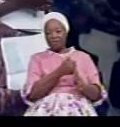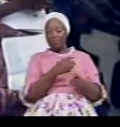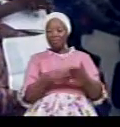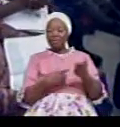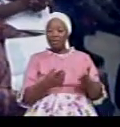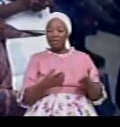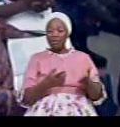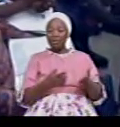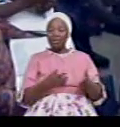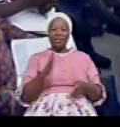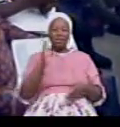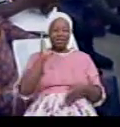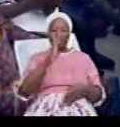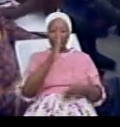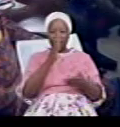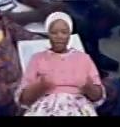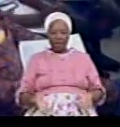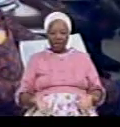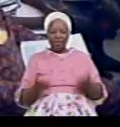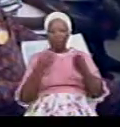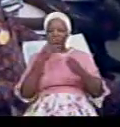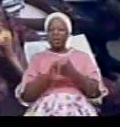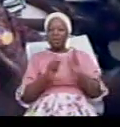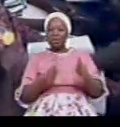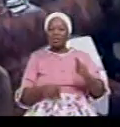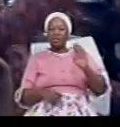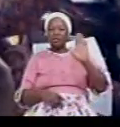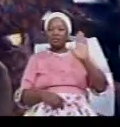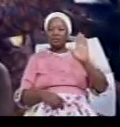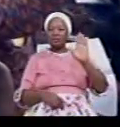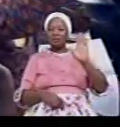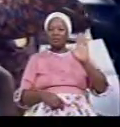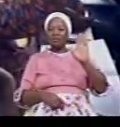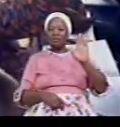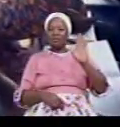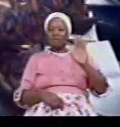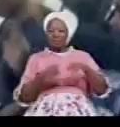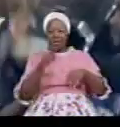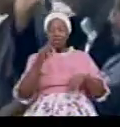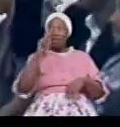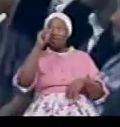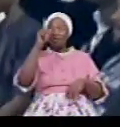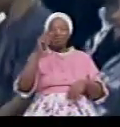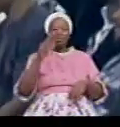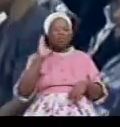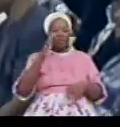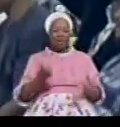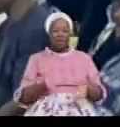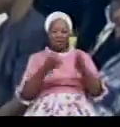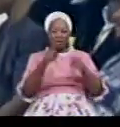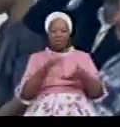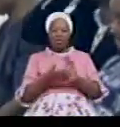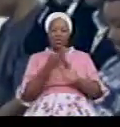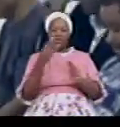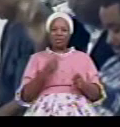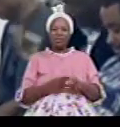shall be exalted. Who is that one? He'll exalt you. In James chapter